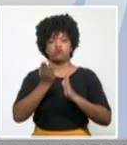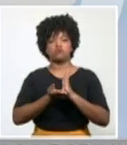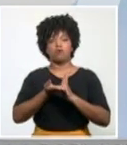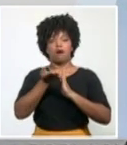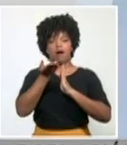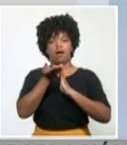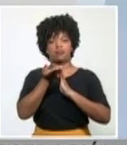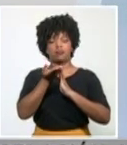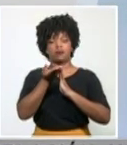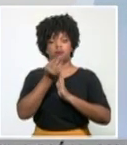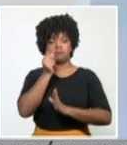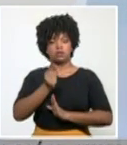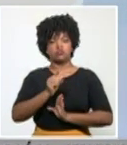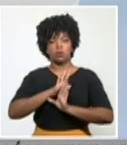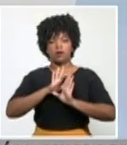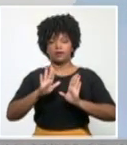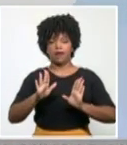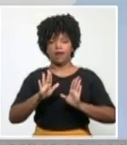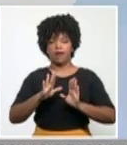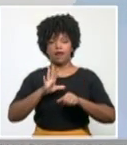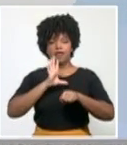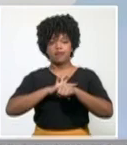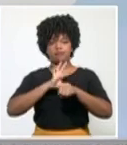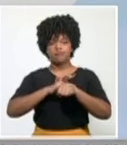people were discharged.